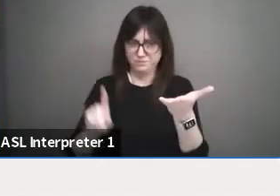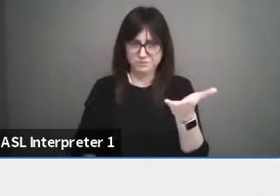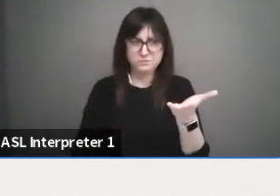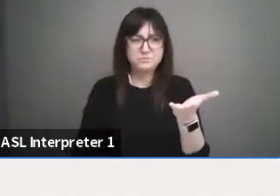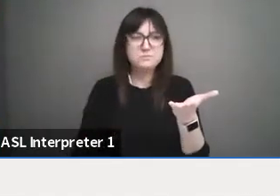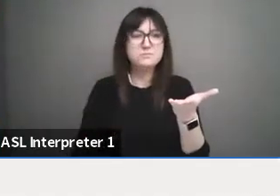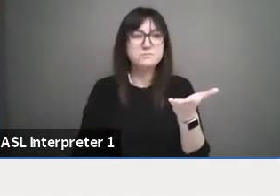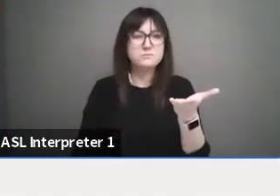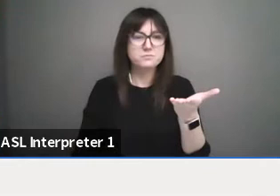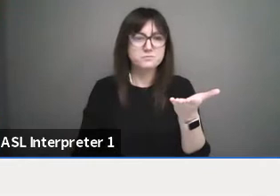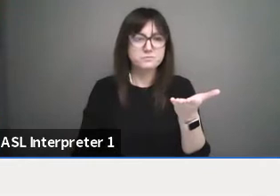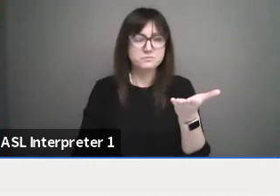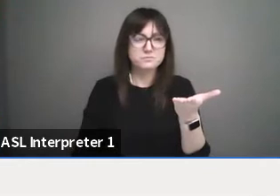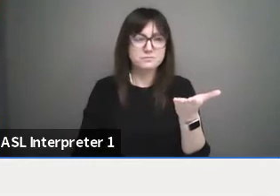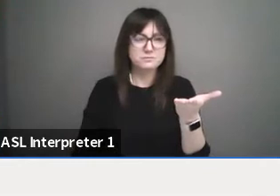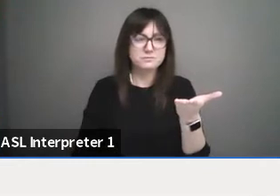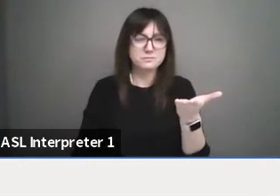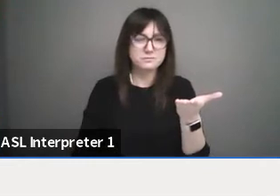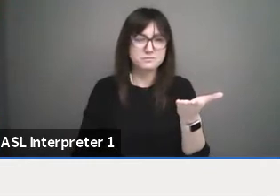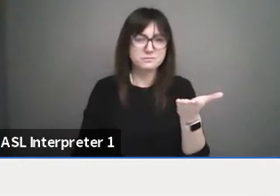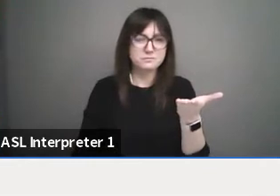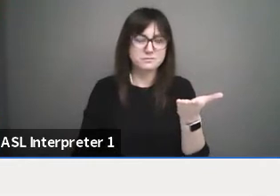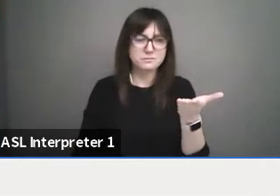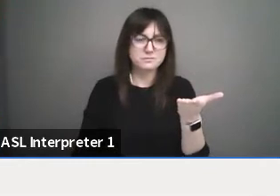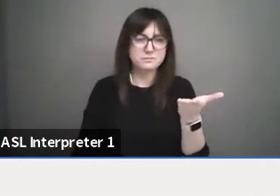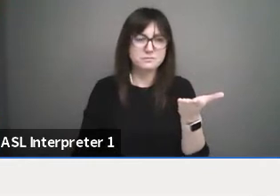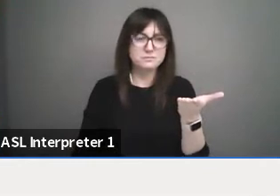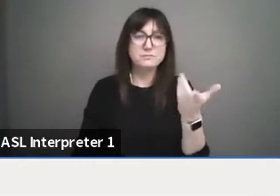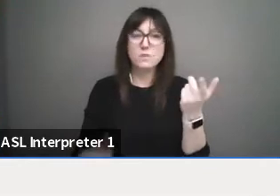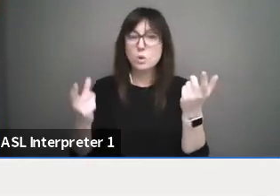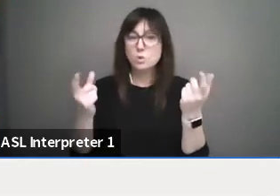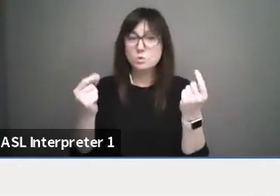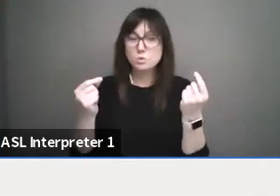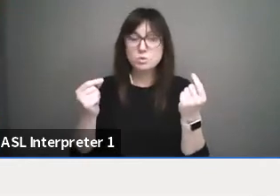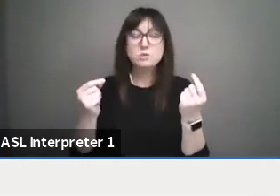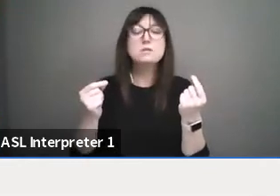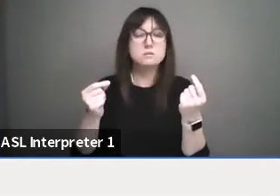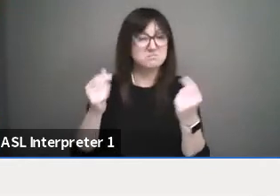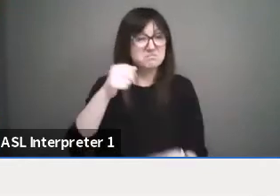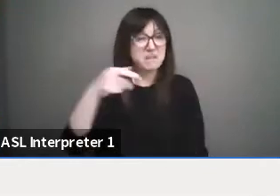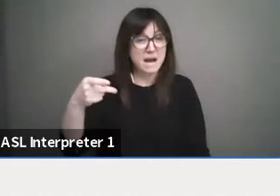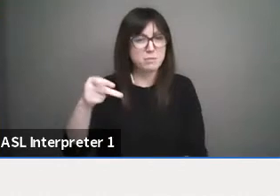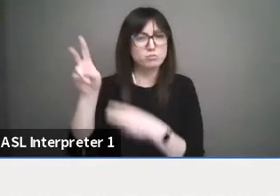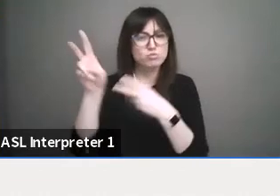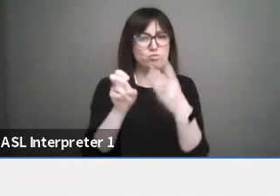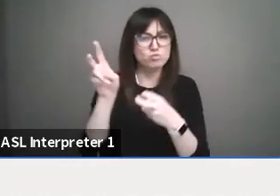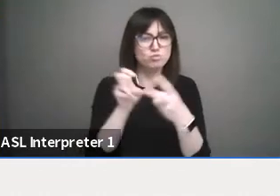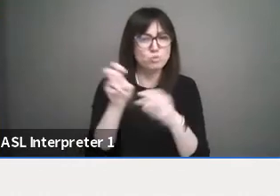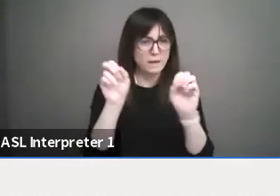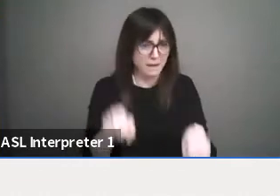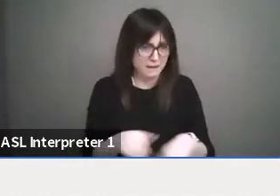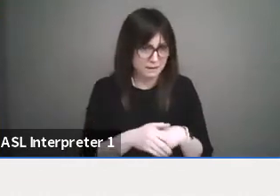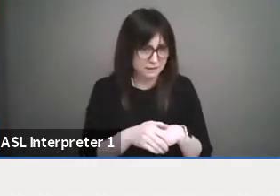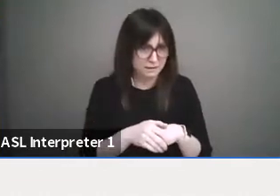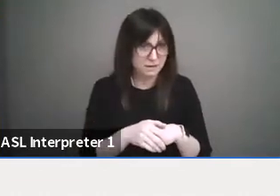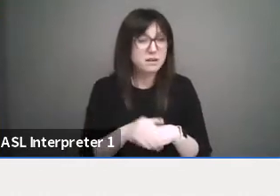what we can do in Outlook is we can download applications in Outlook. So there is an app